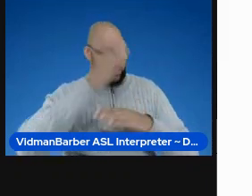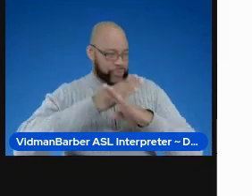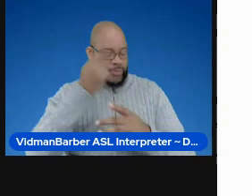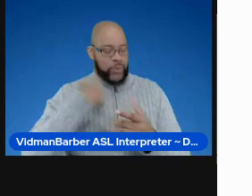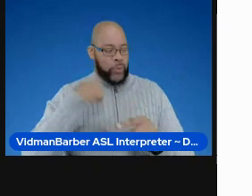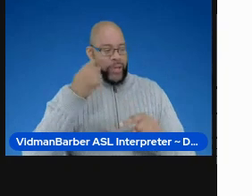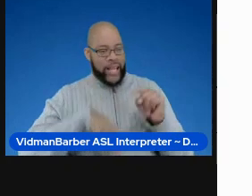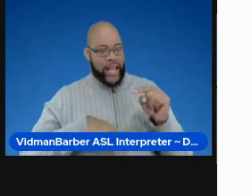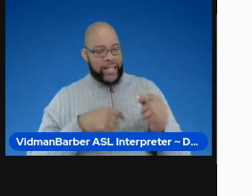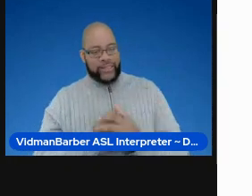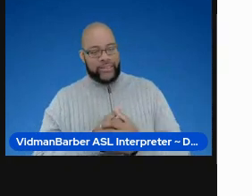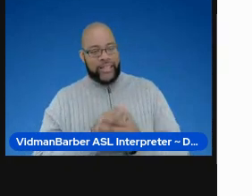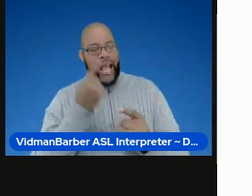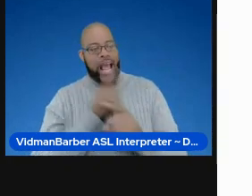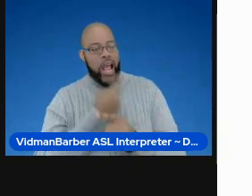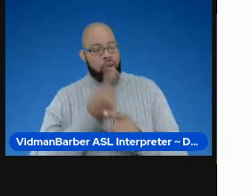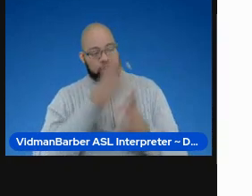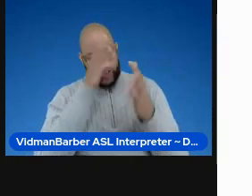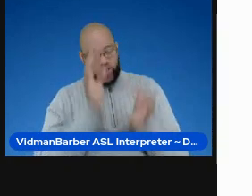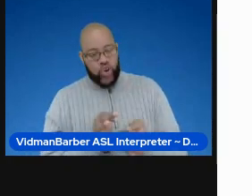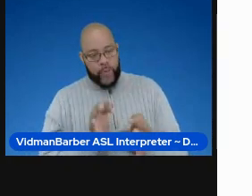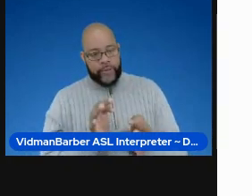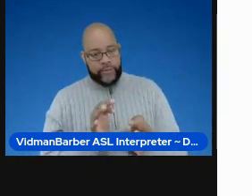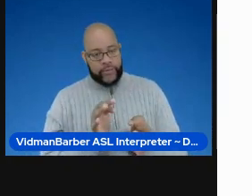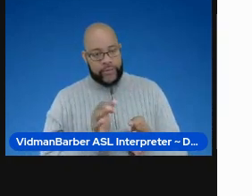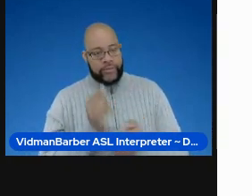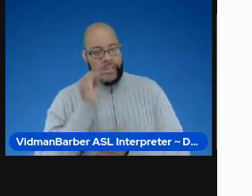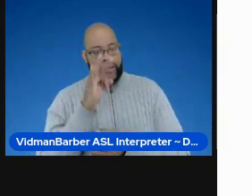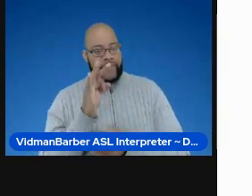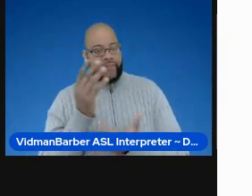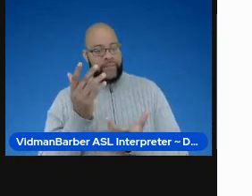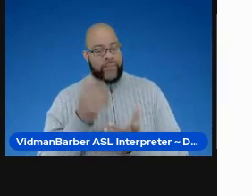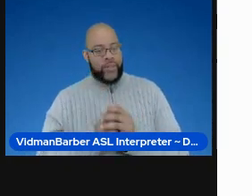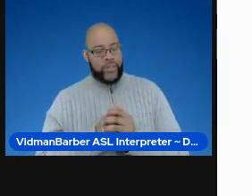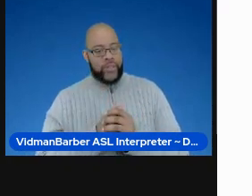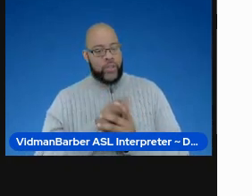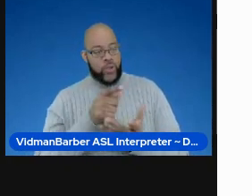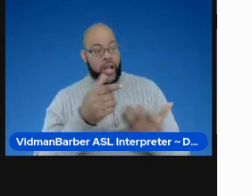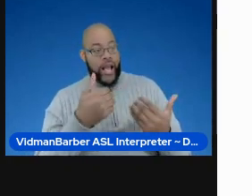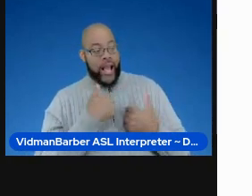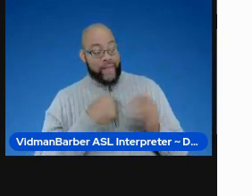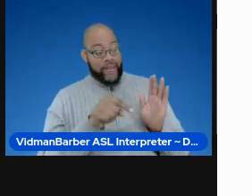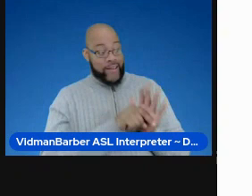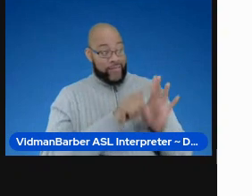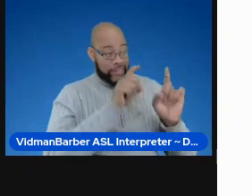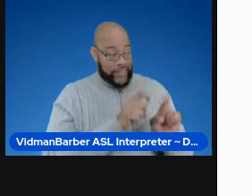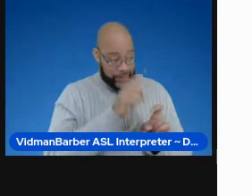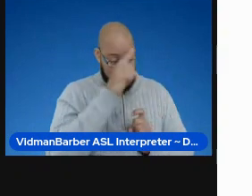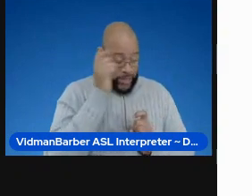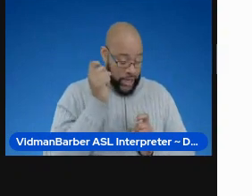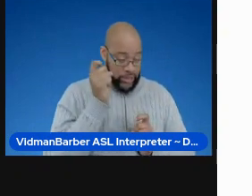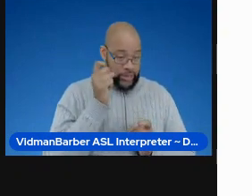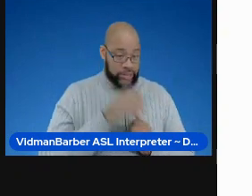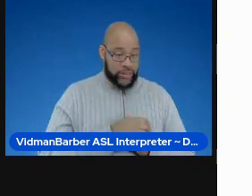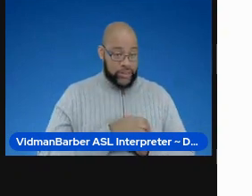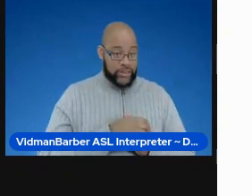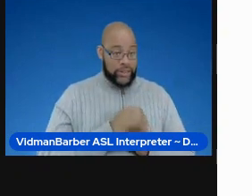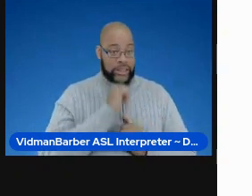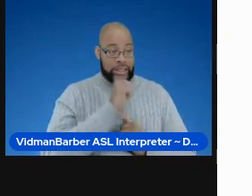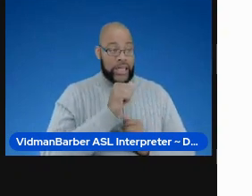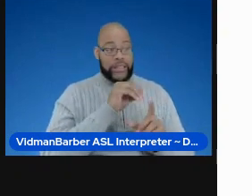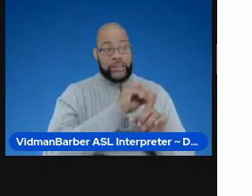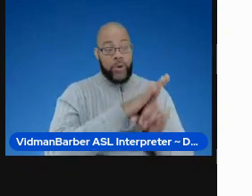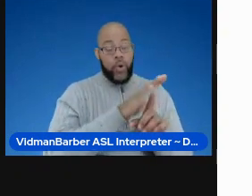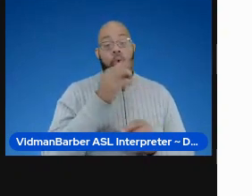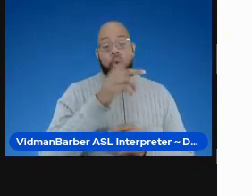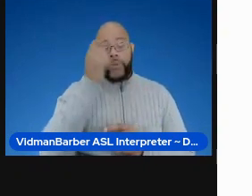can't accurately determine whether you just have a negative test because you were not exposed or